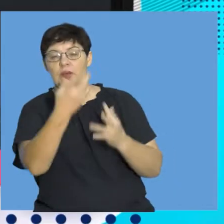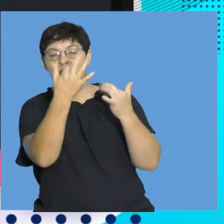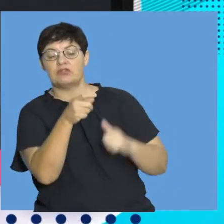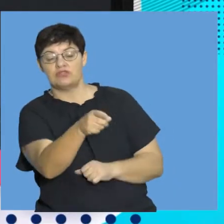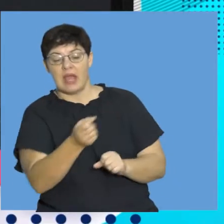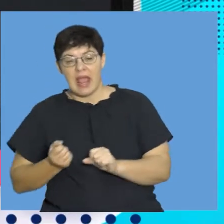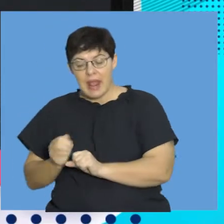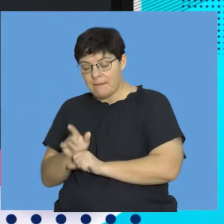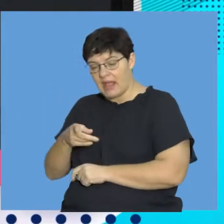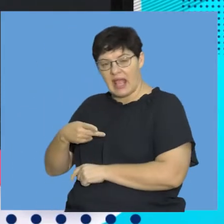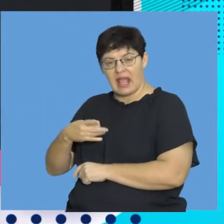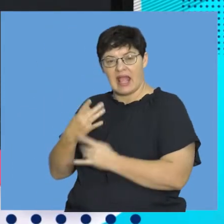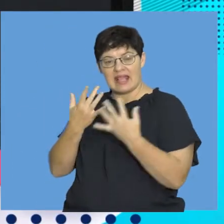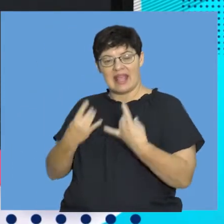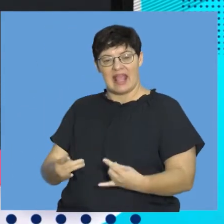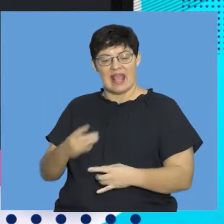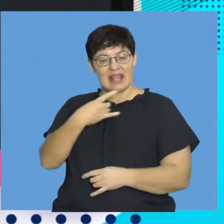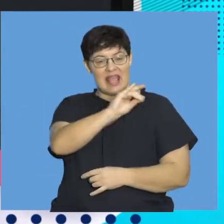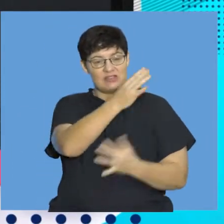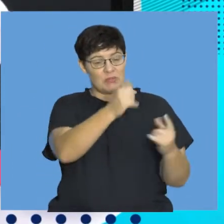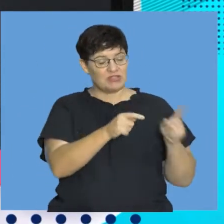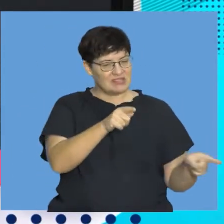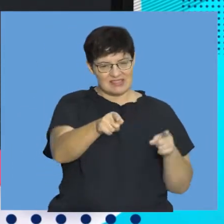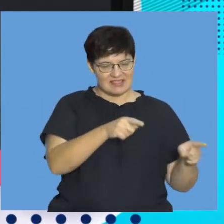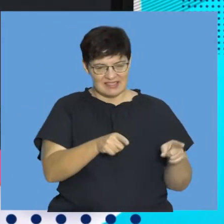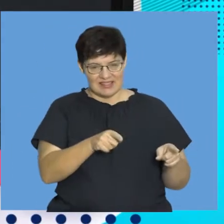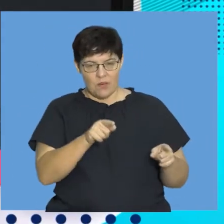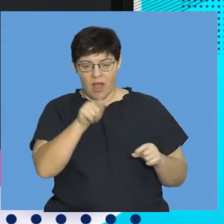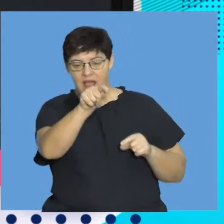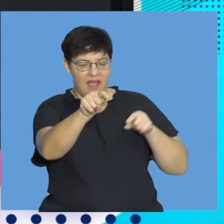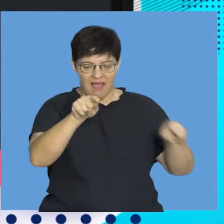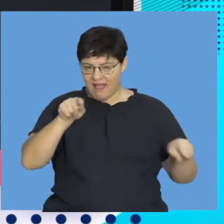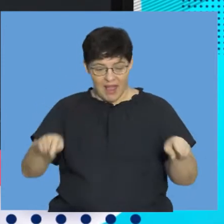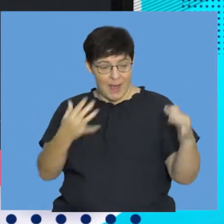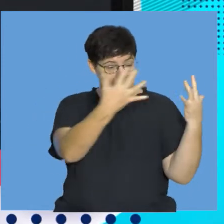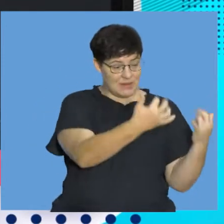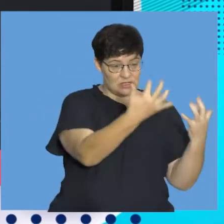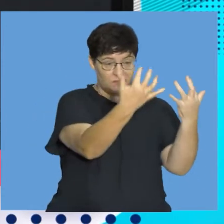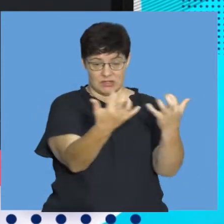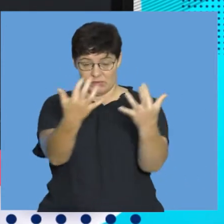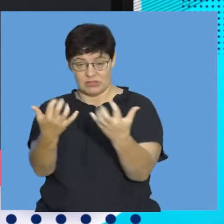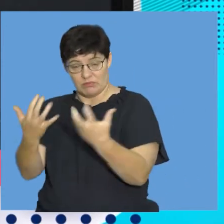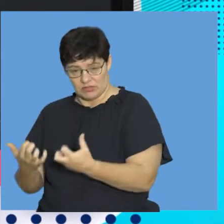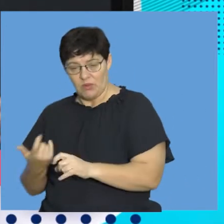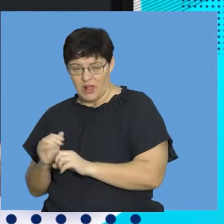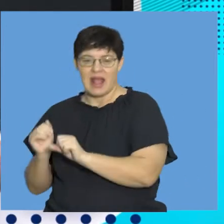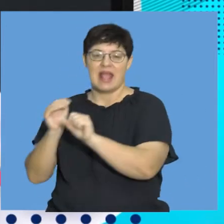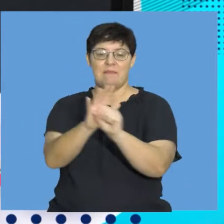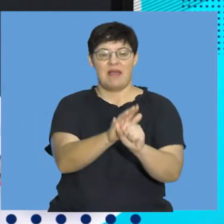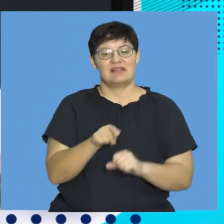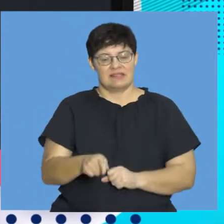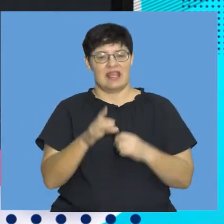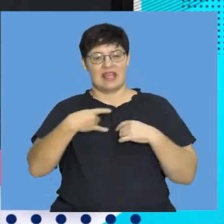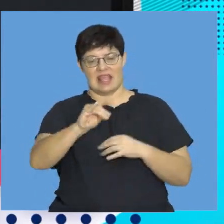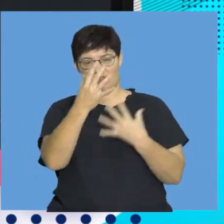is it impacting on my cash budget? Because certainly, those other budgets are going to impact on your cash